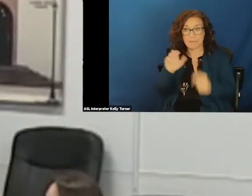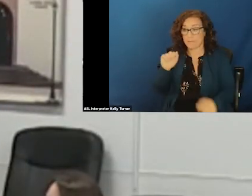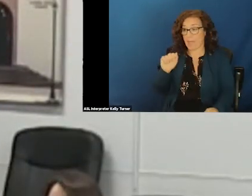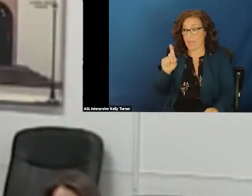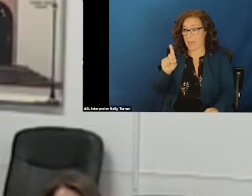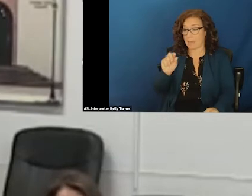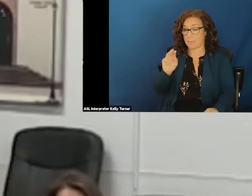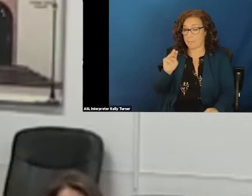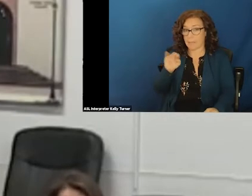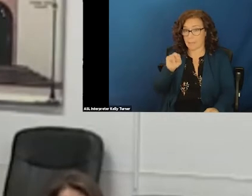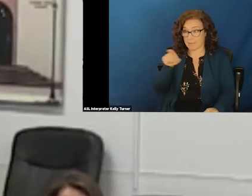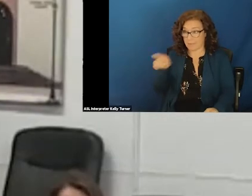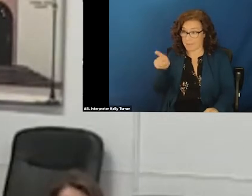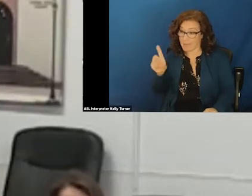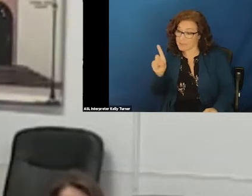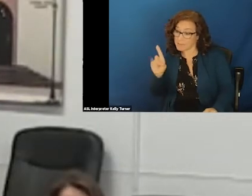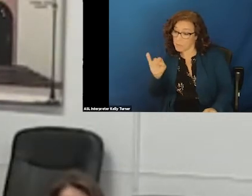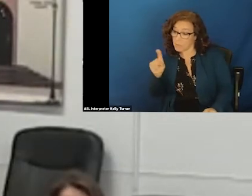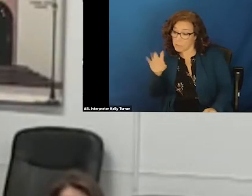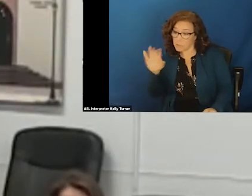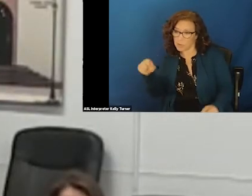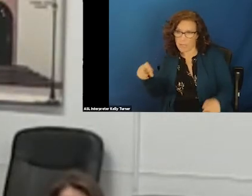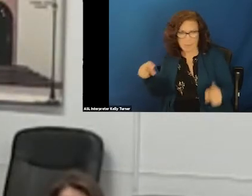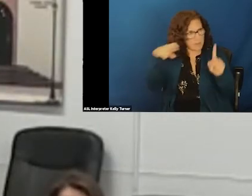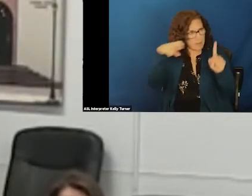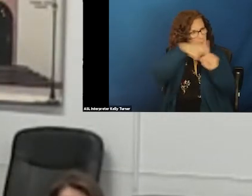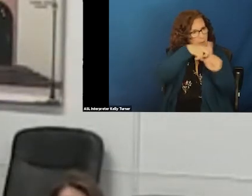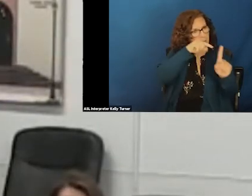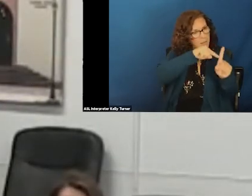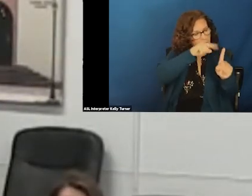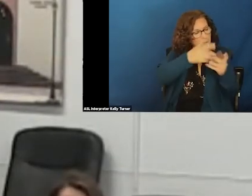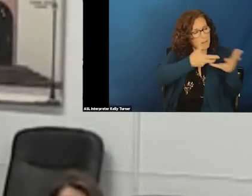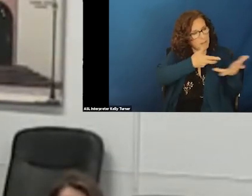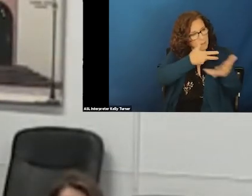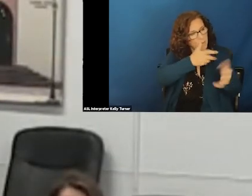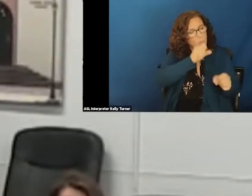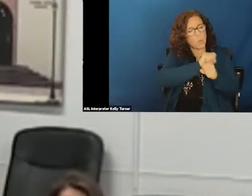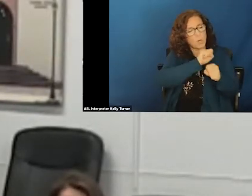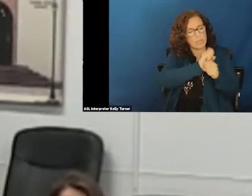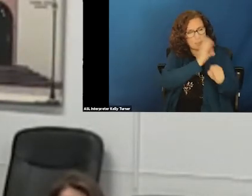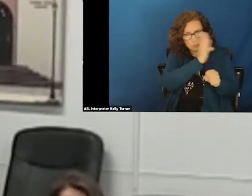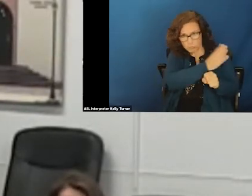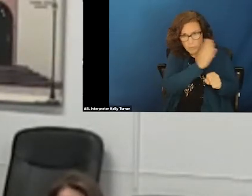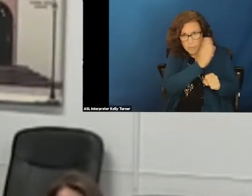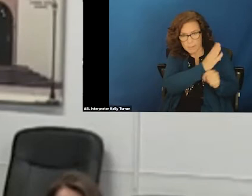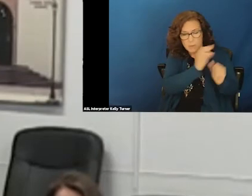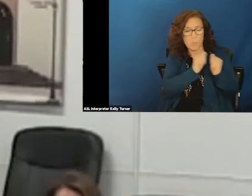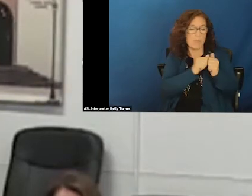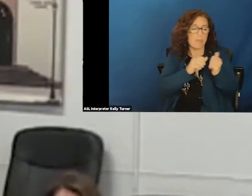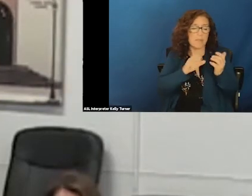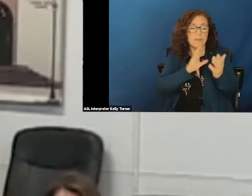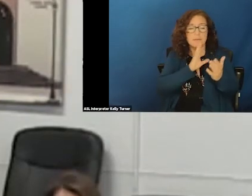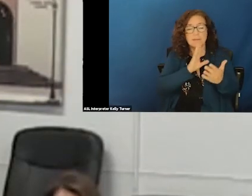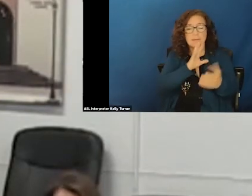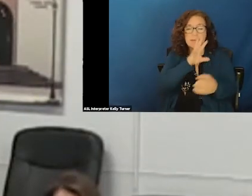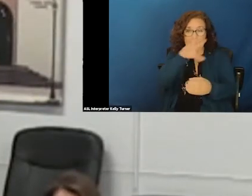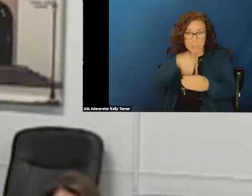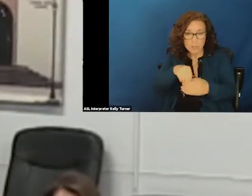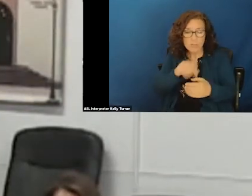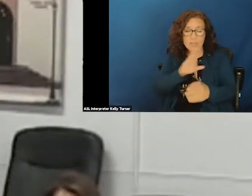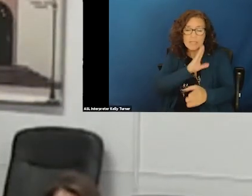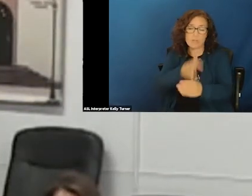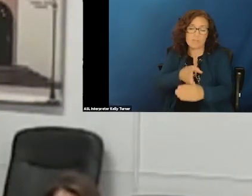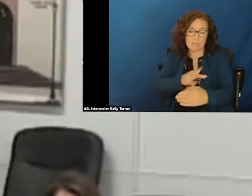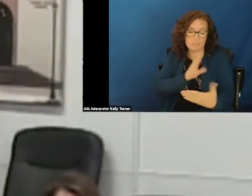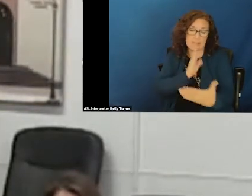around interventions and data. And so with that, I know that you got a chance to see the job description, and I'll turn it over to the board for any